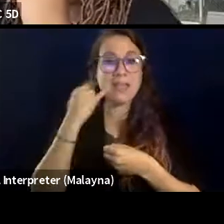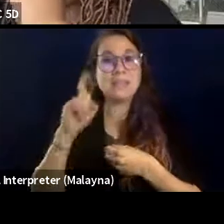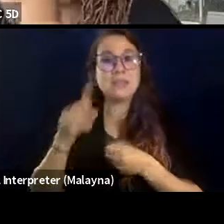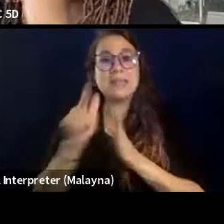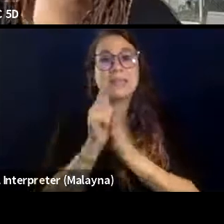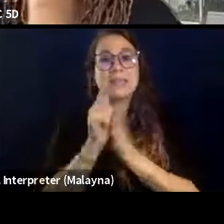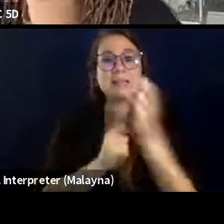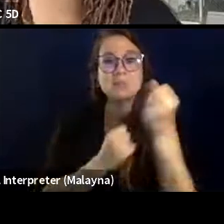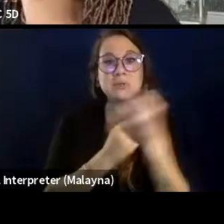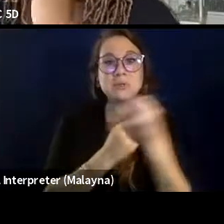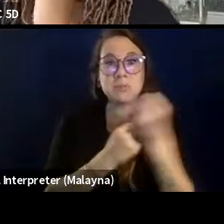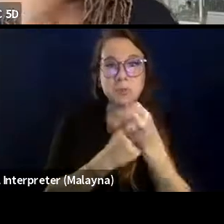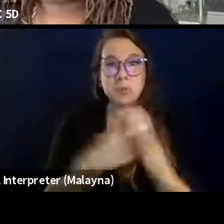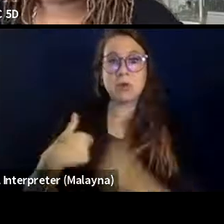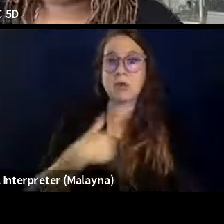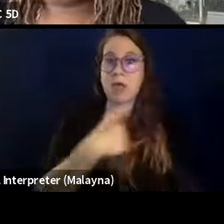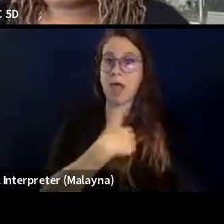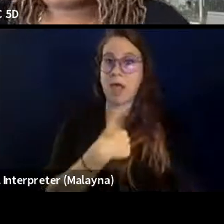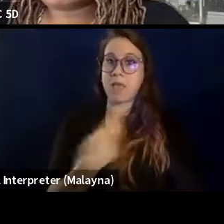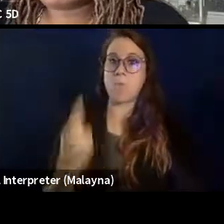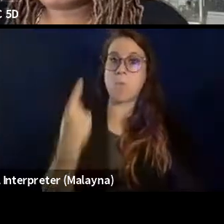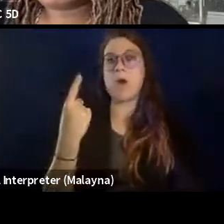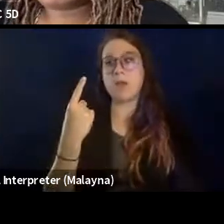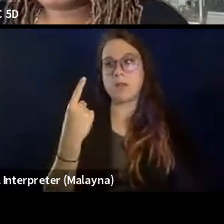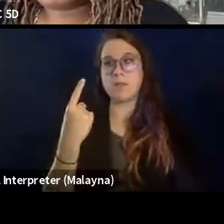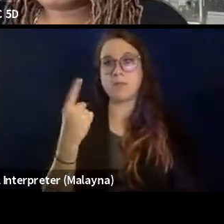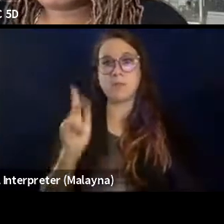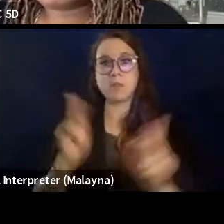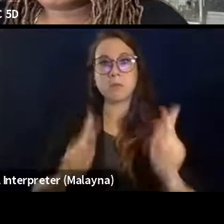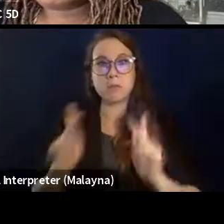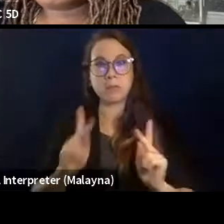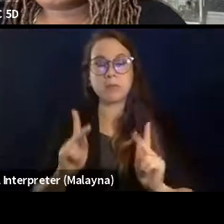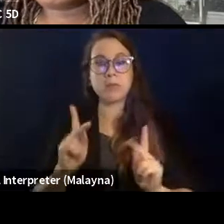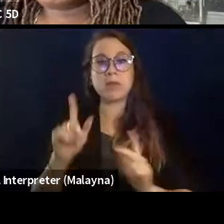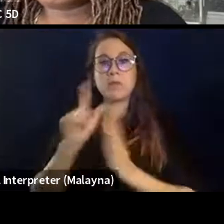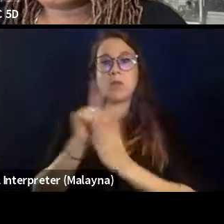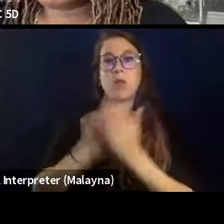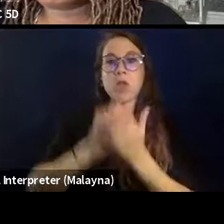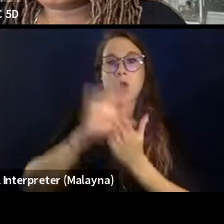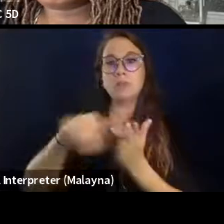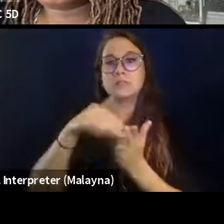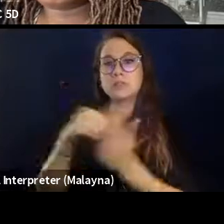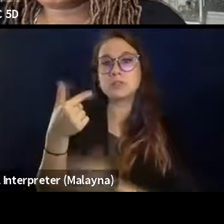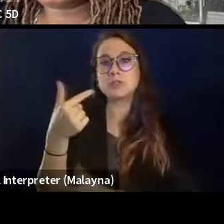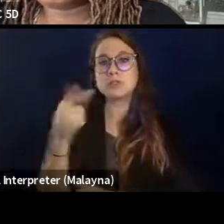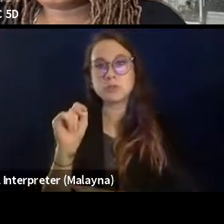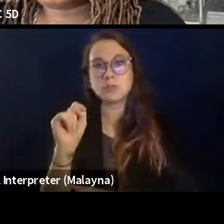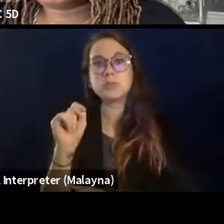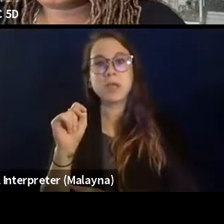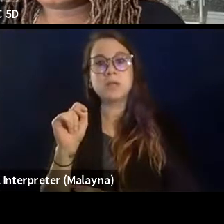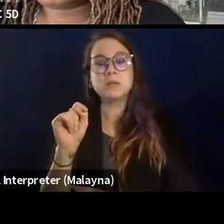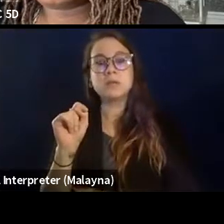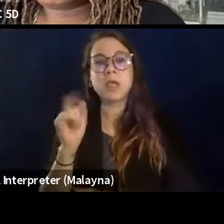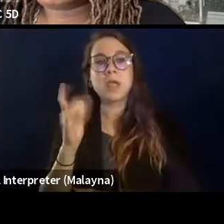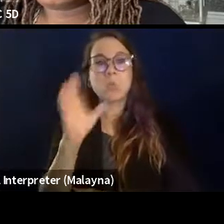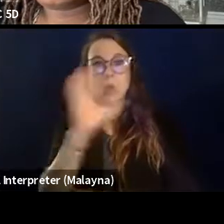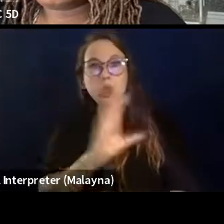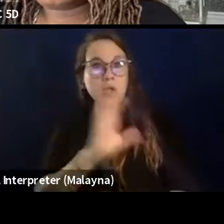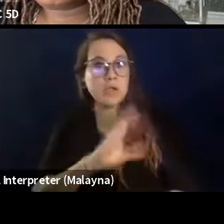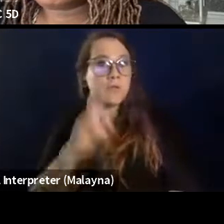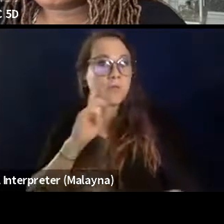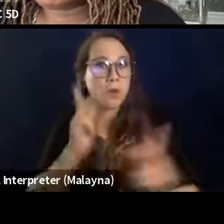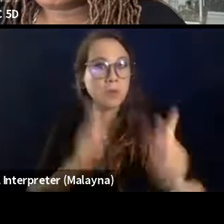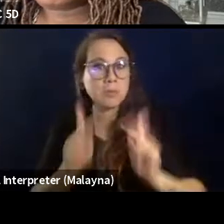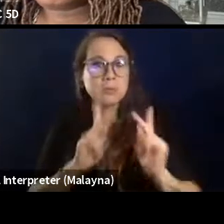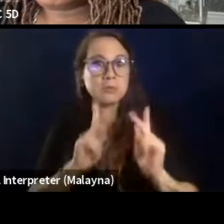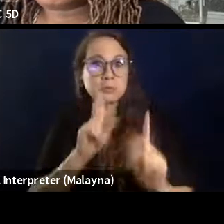support. I'm one of the fellows over at the Law Center at Georgetown, and we're looking for folks